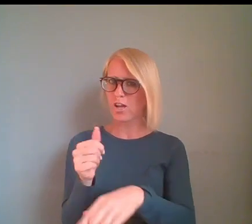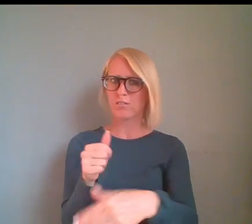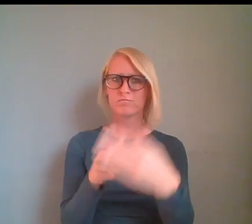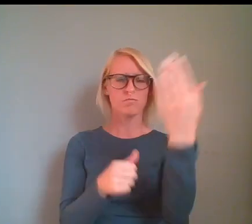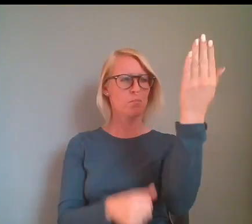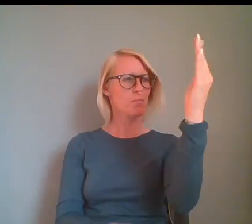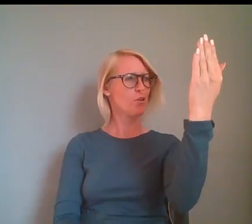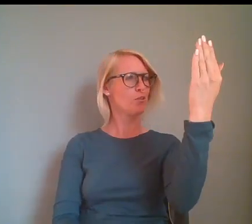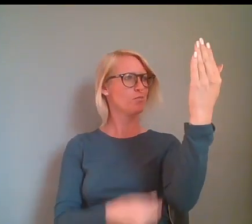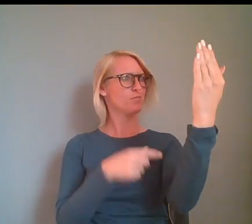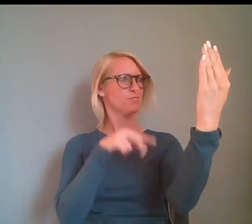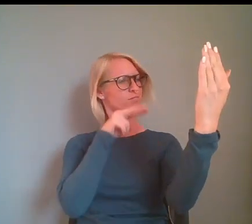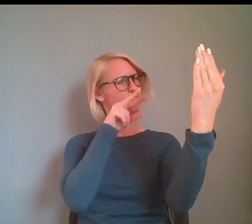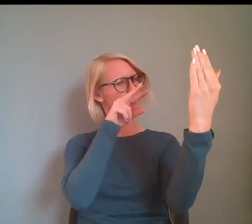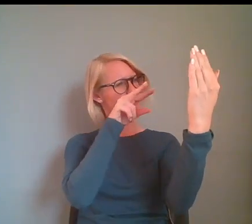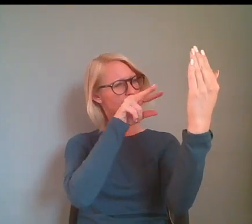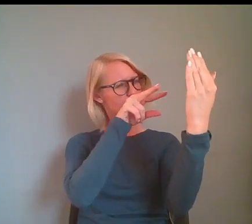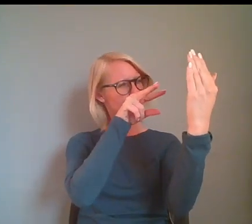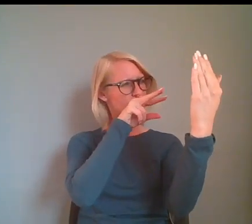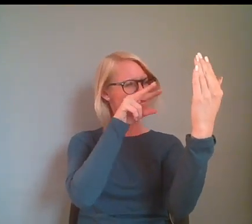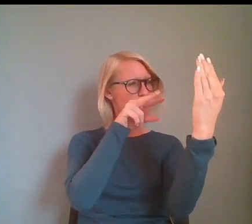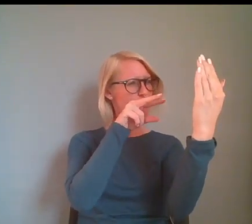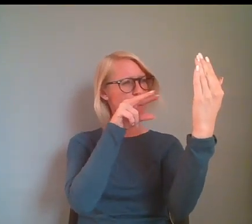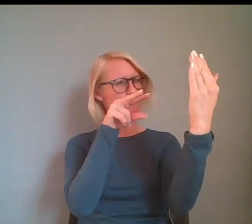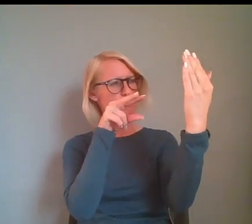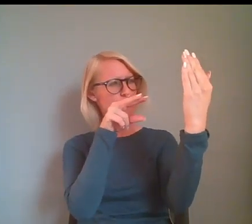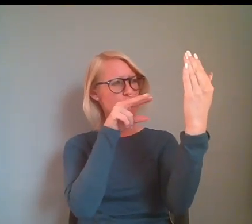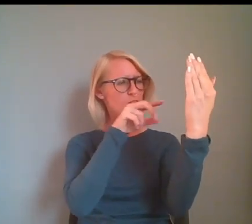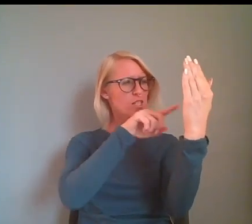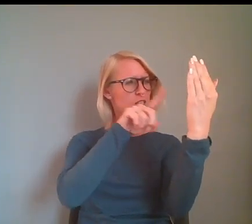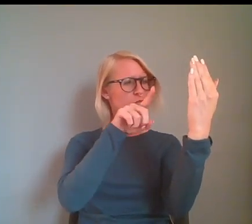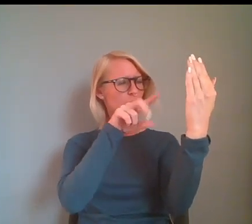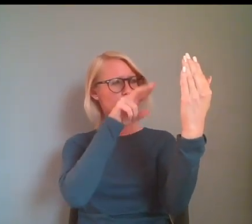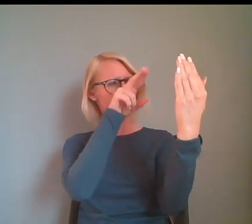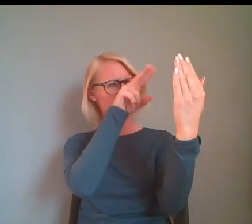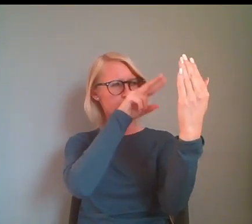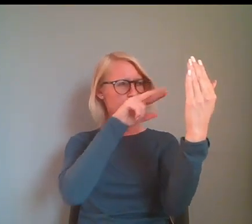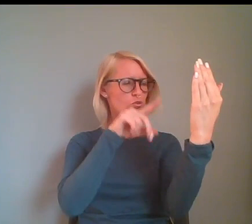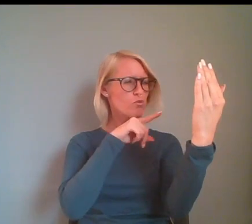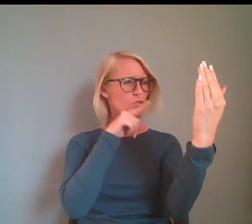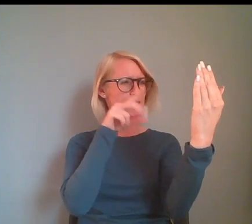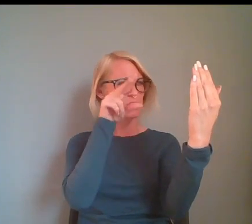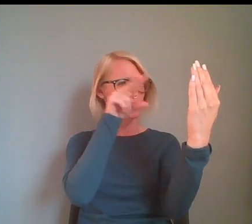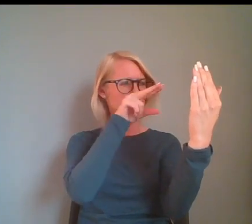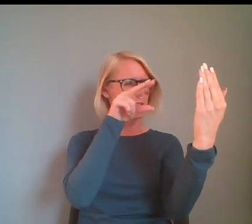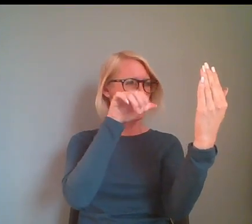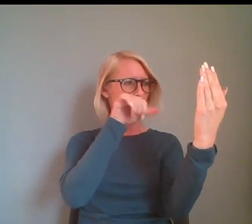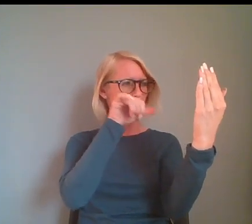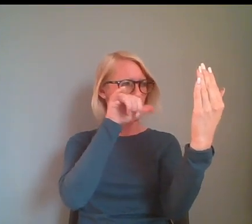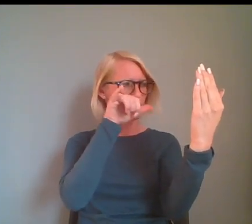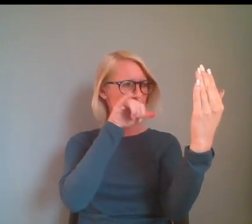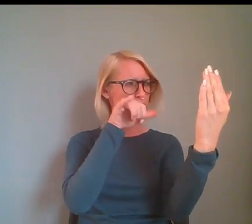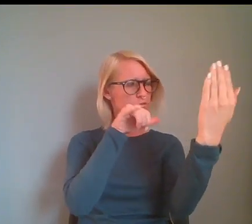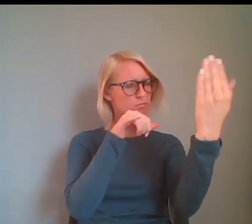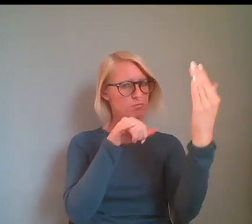that, look at your face in a different way, and try to really see what those measurements are.